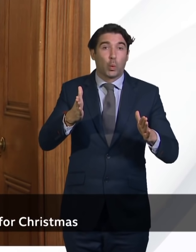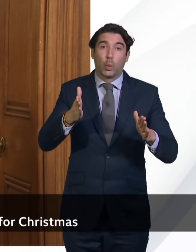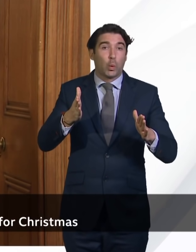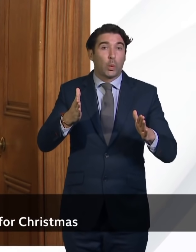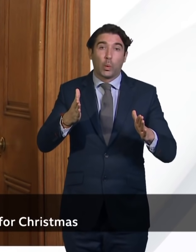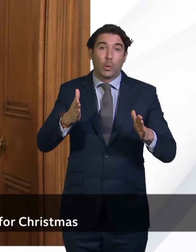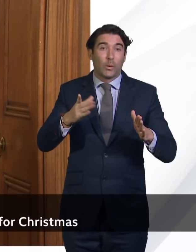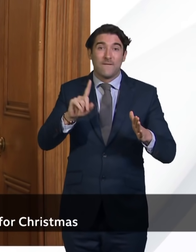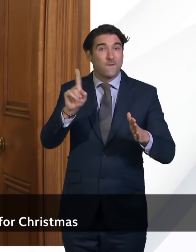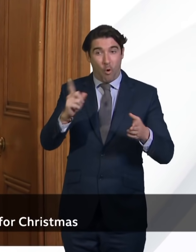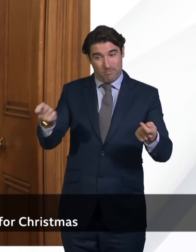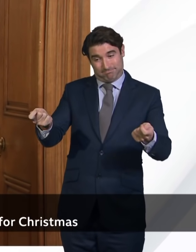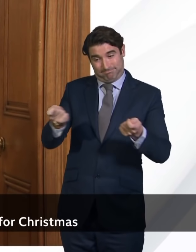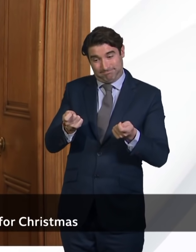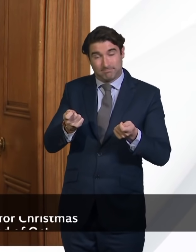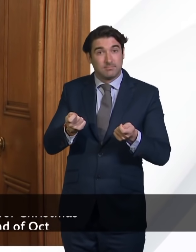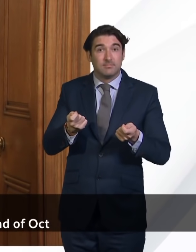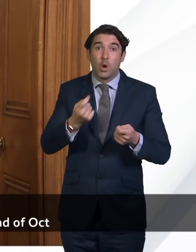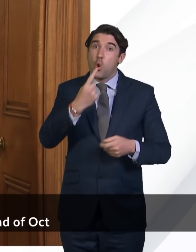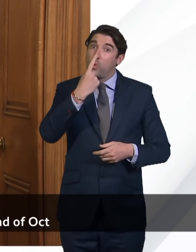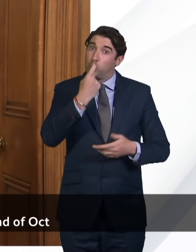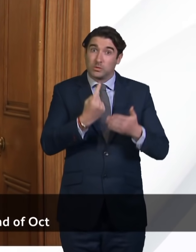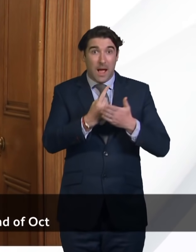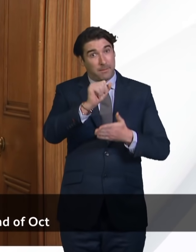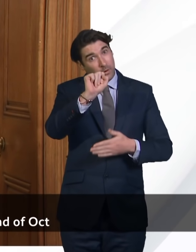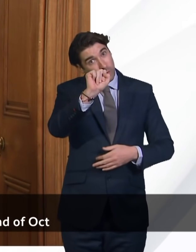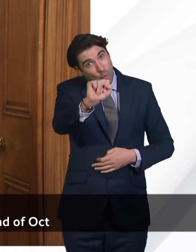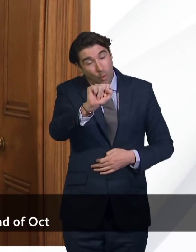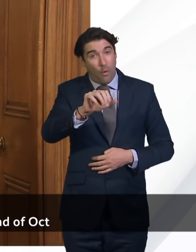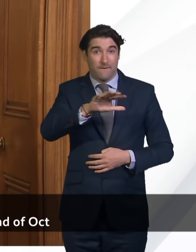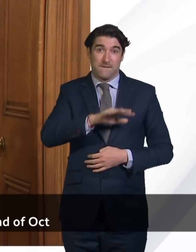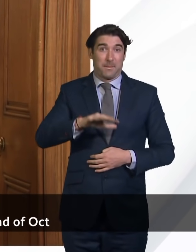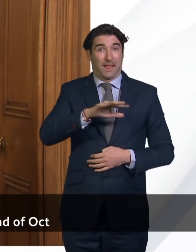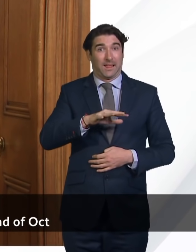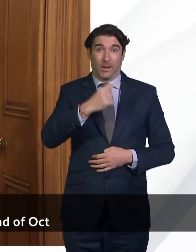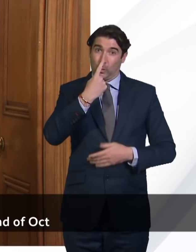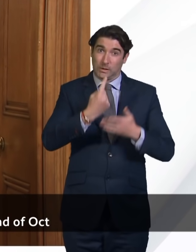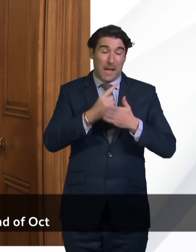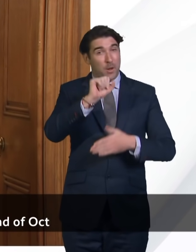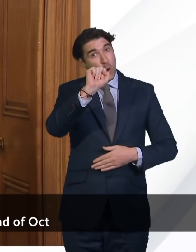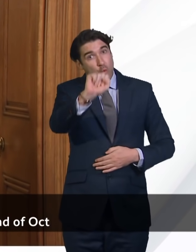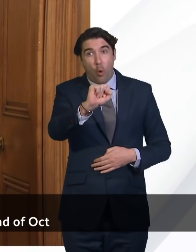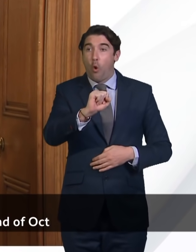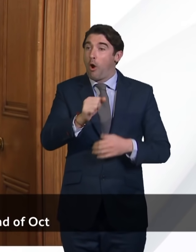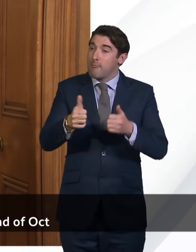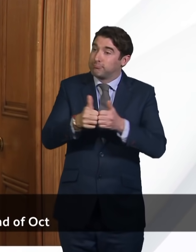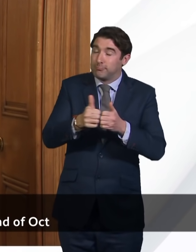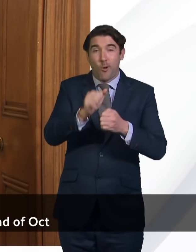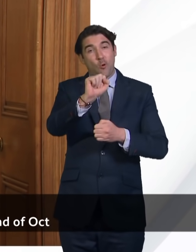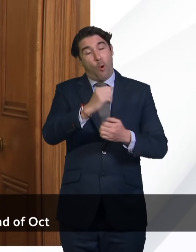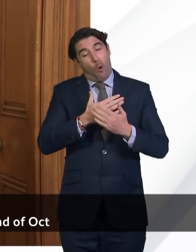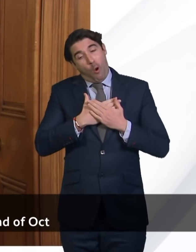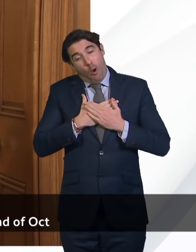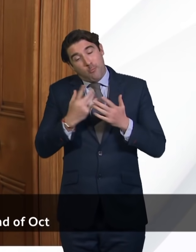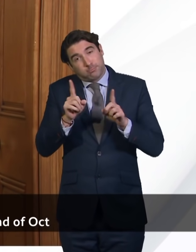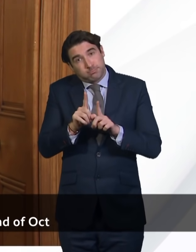transmit the disease to could end up infecting someone that you love. It is absolutely crucial that we stop the spread of this disease. Wear a mask